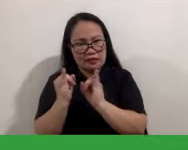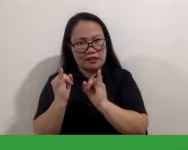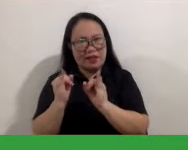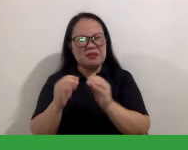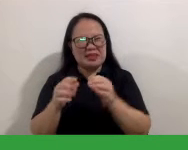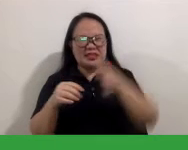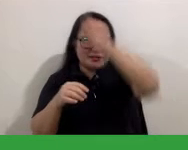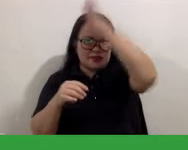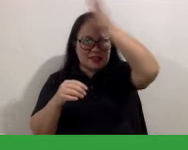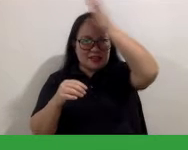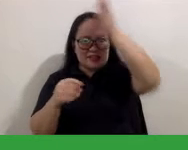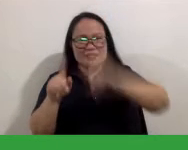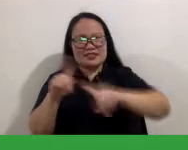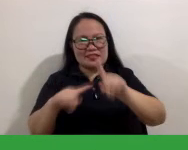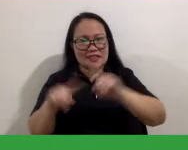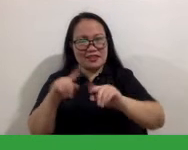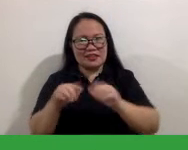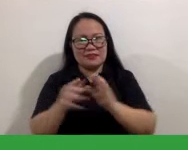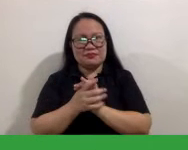ang pinag-uusapan,